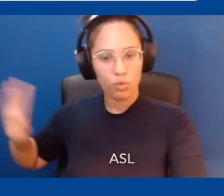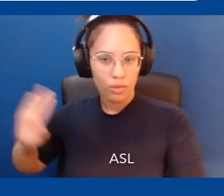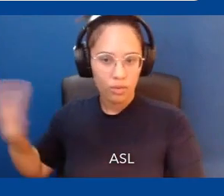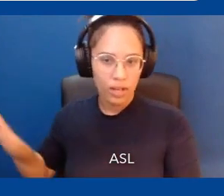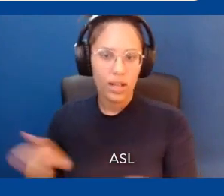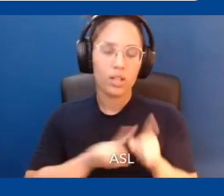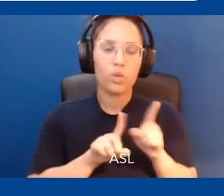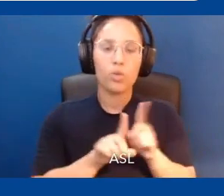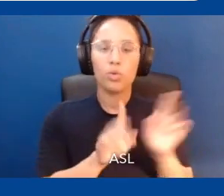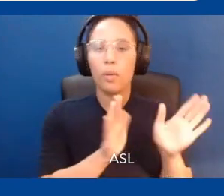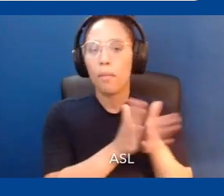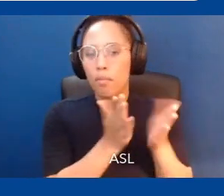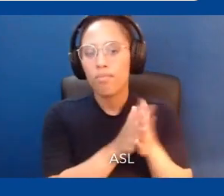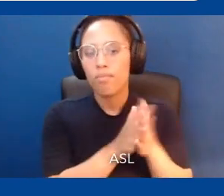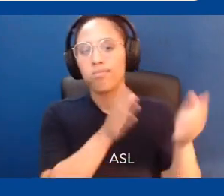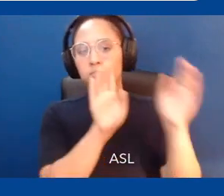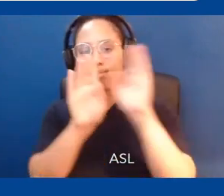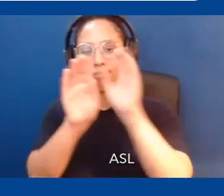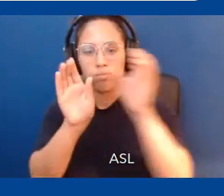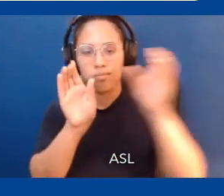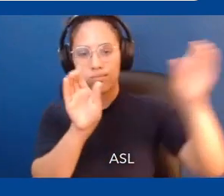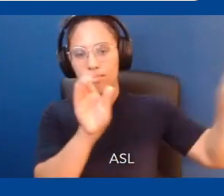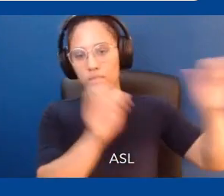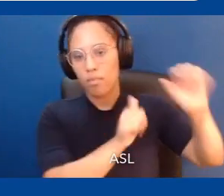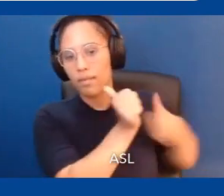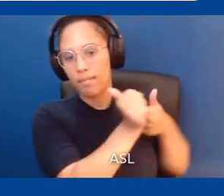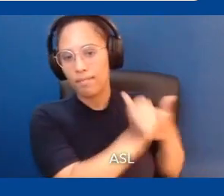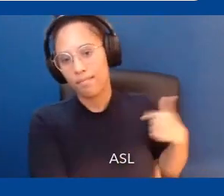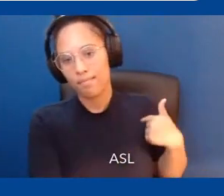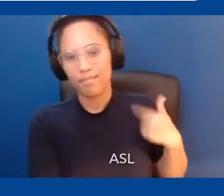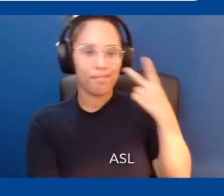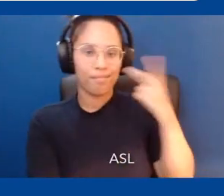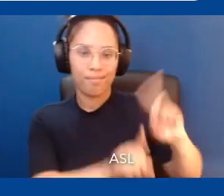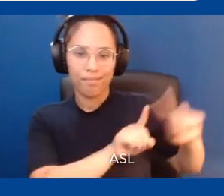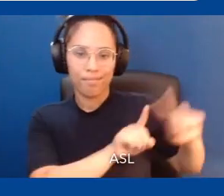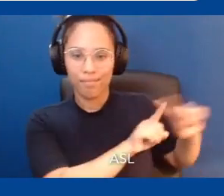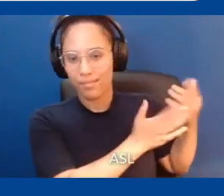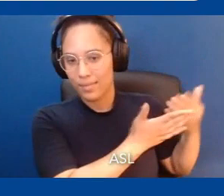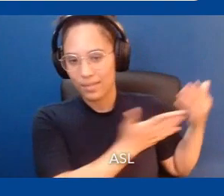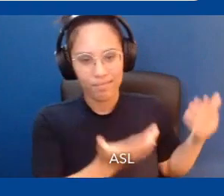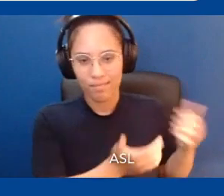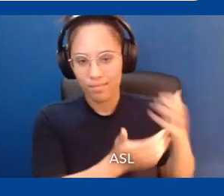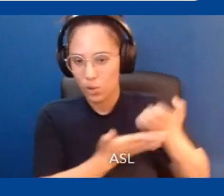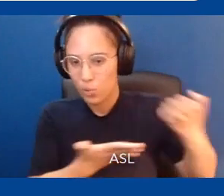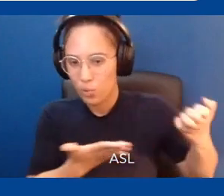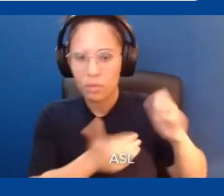equipment kind of piled up behind me in the distance. And